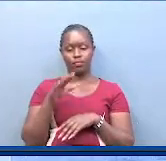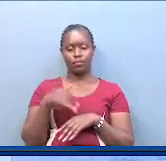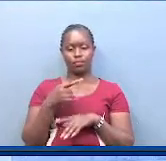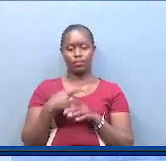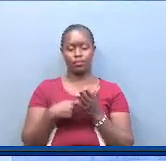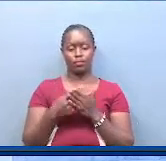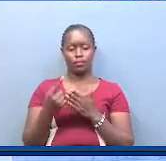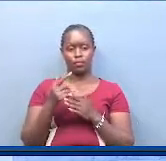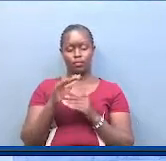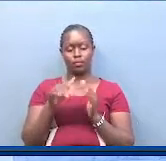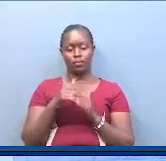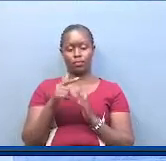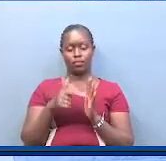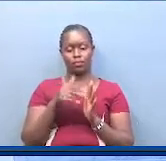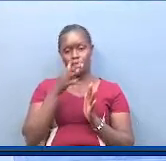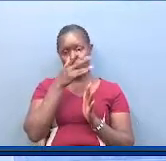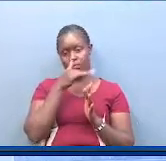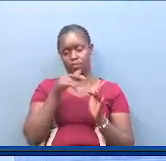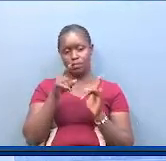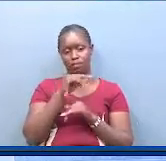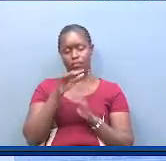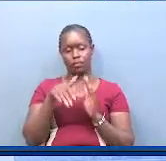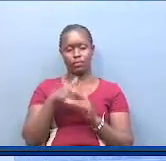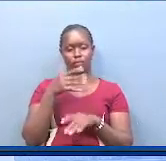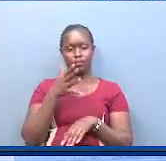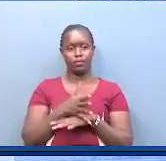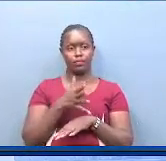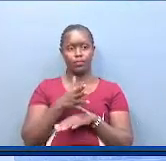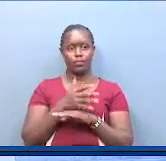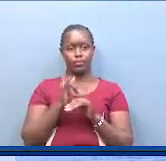all these lies, propaganda,